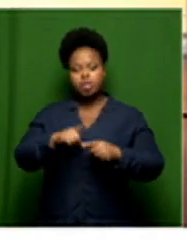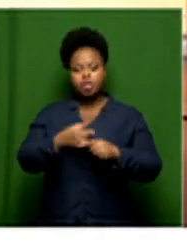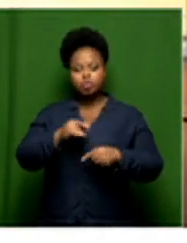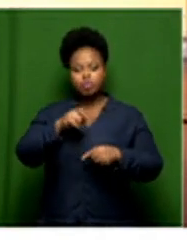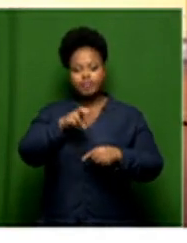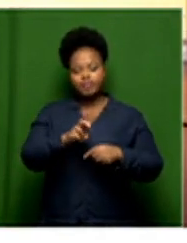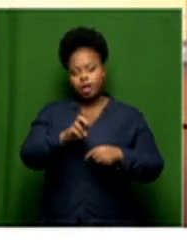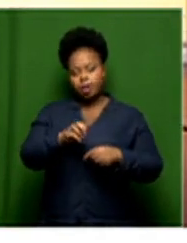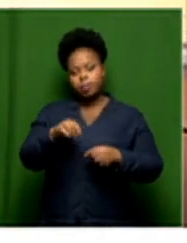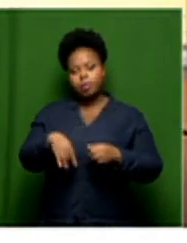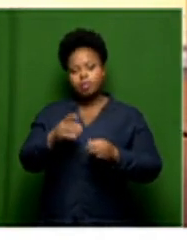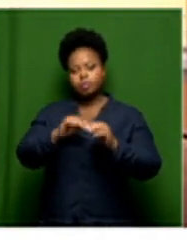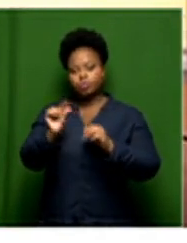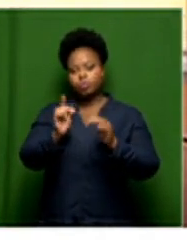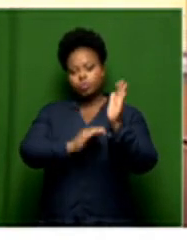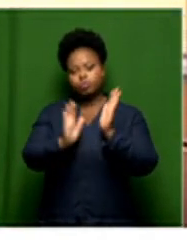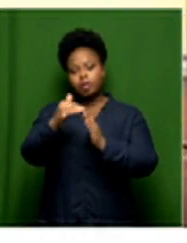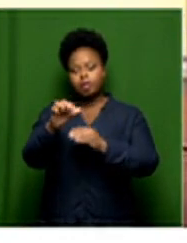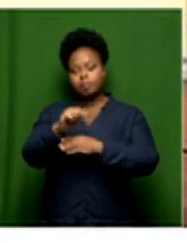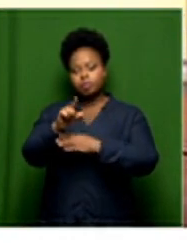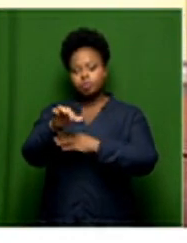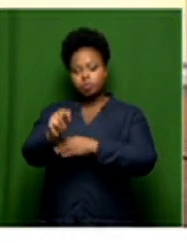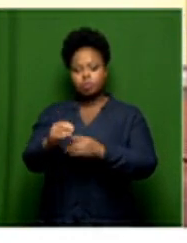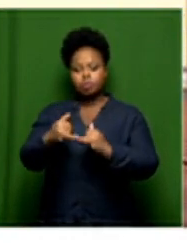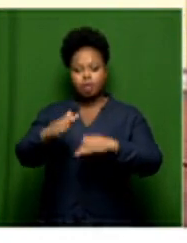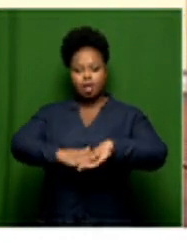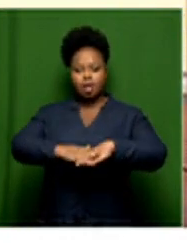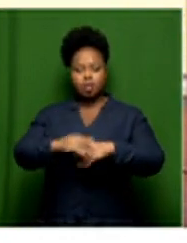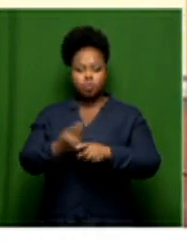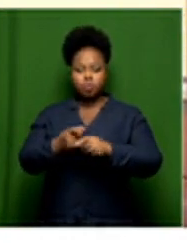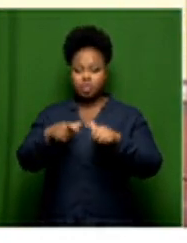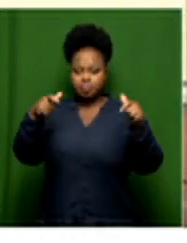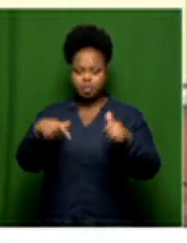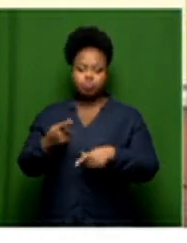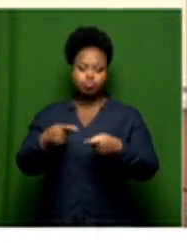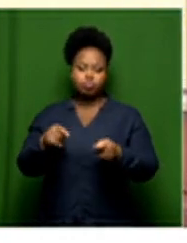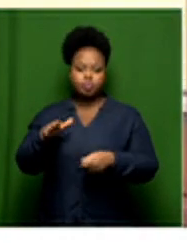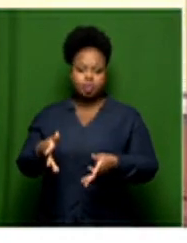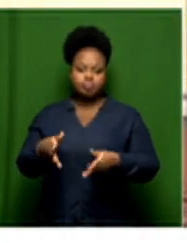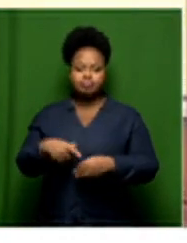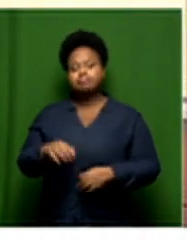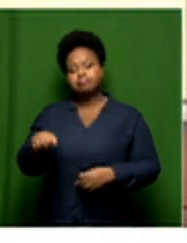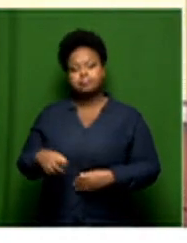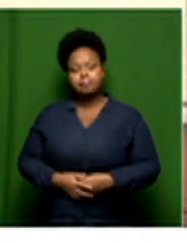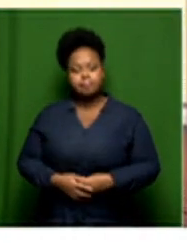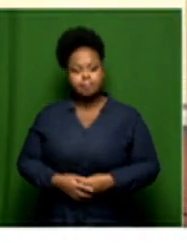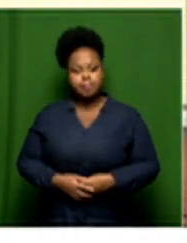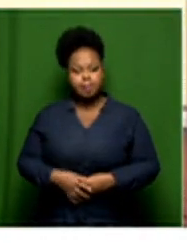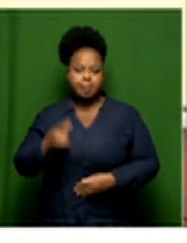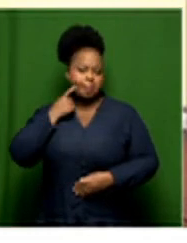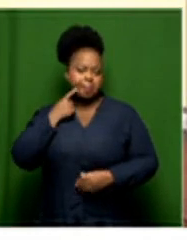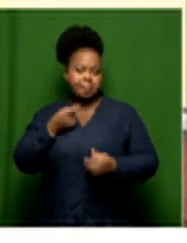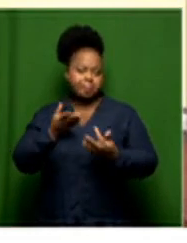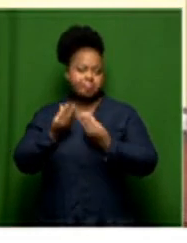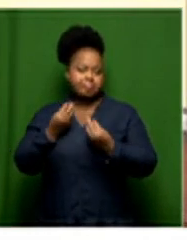They'll soon be available in Dubai on Amazon and in one of the major bookstores here as well. So, be pretty easy to